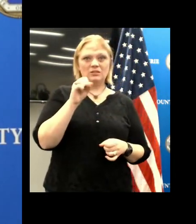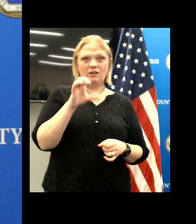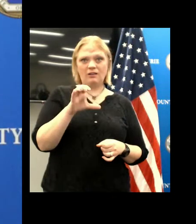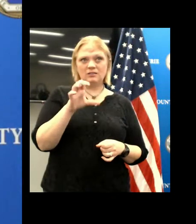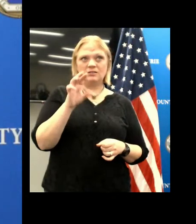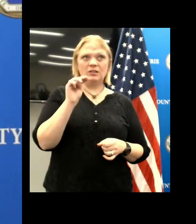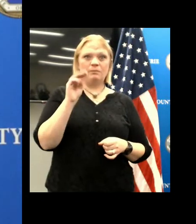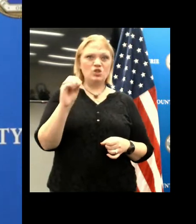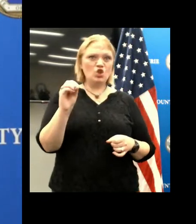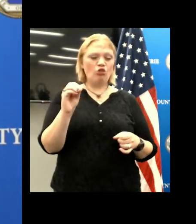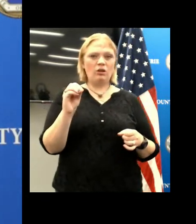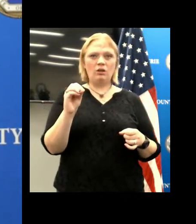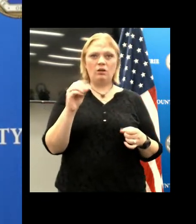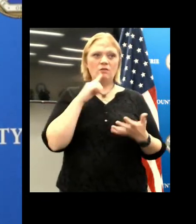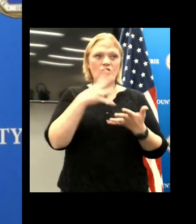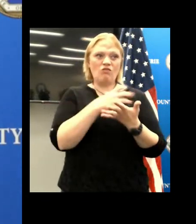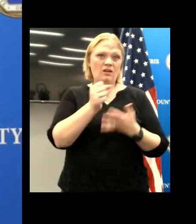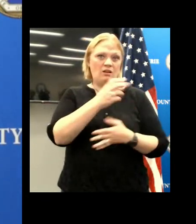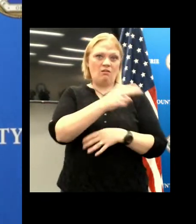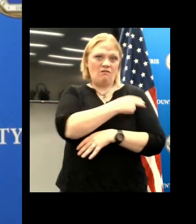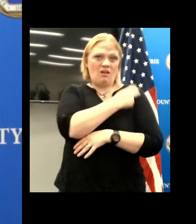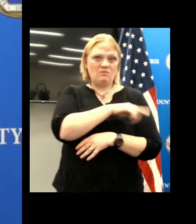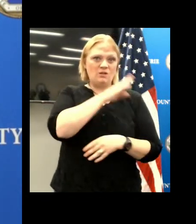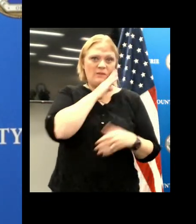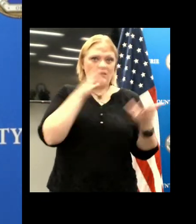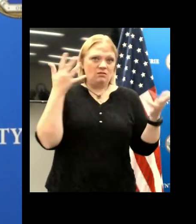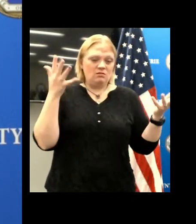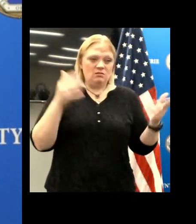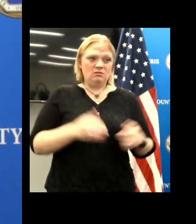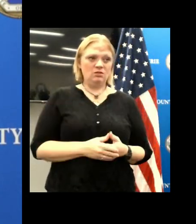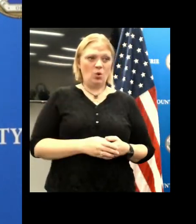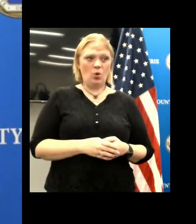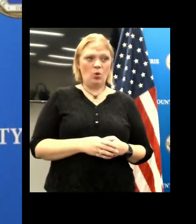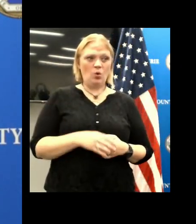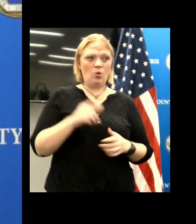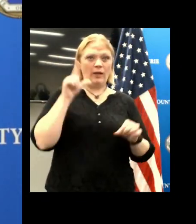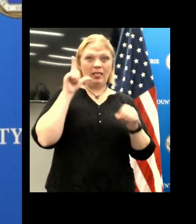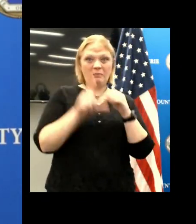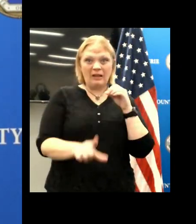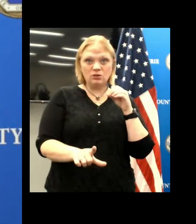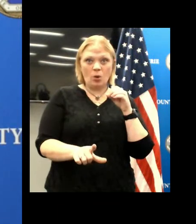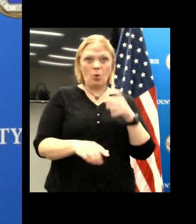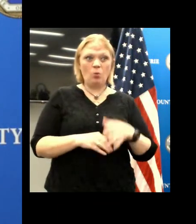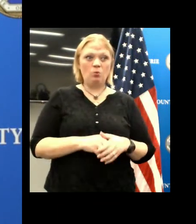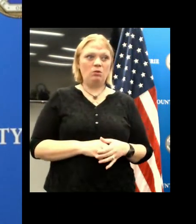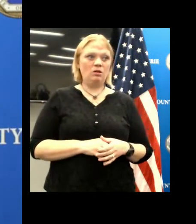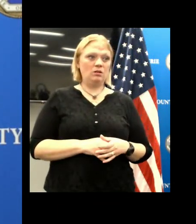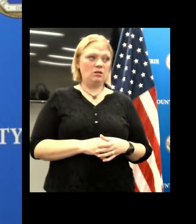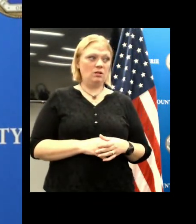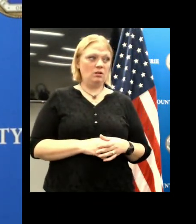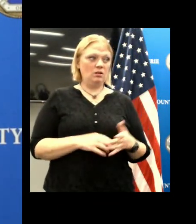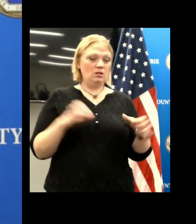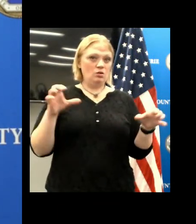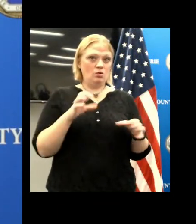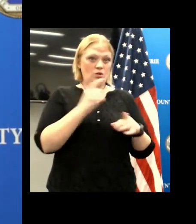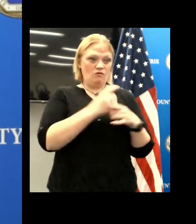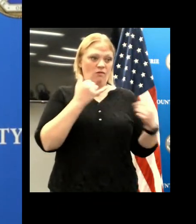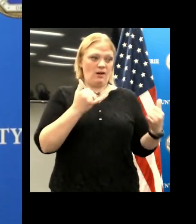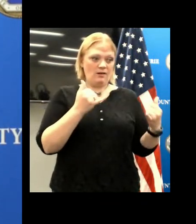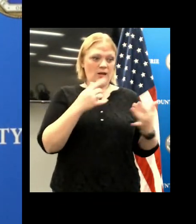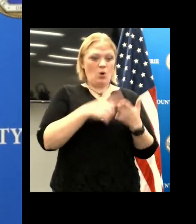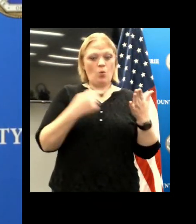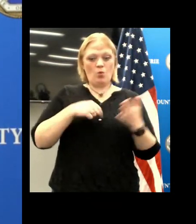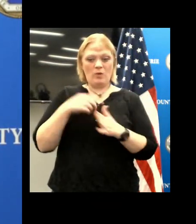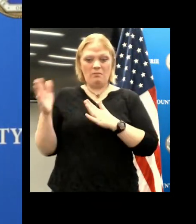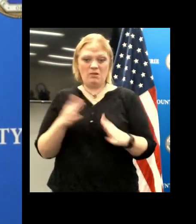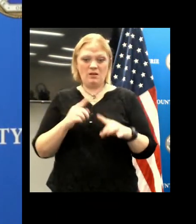Missouri. I mean, they're running out of hospital beds already. El Paso is doing right now what we plan to do, but